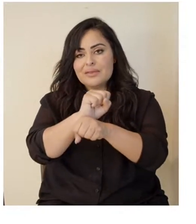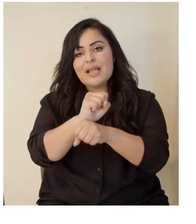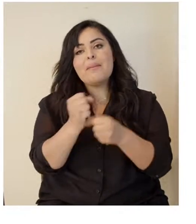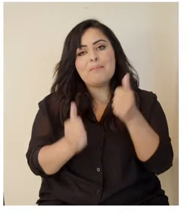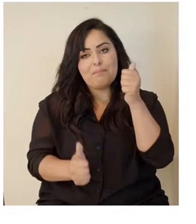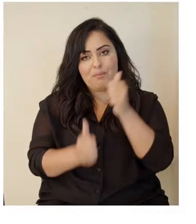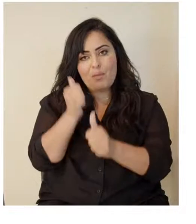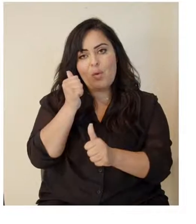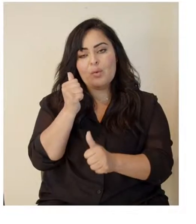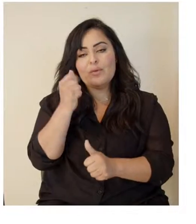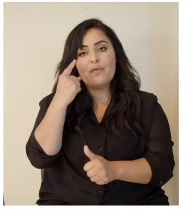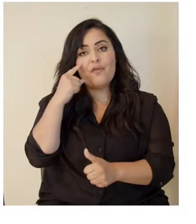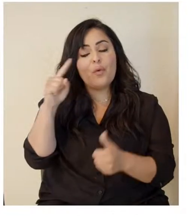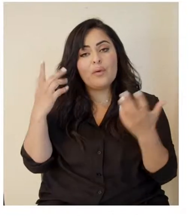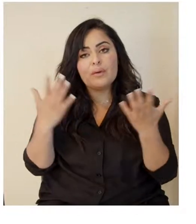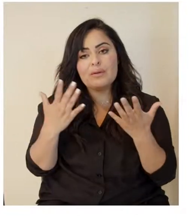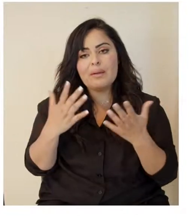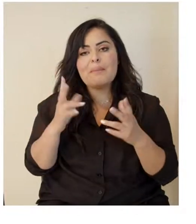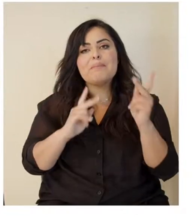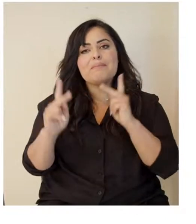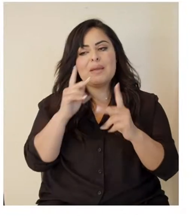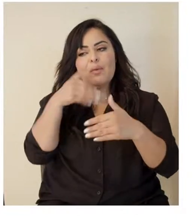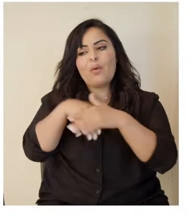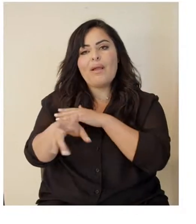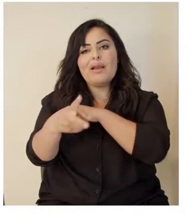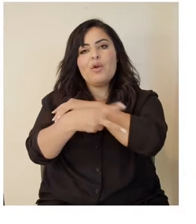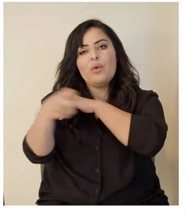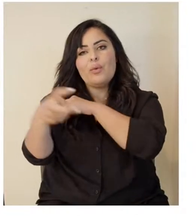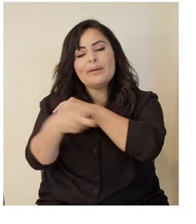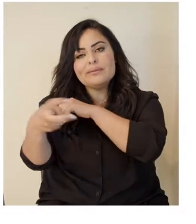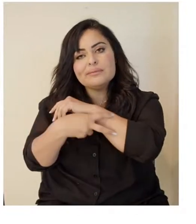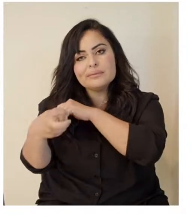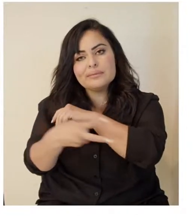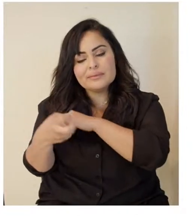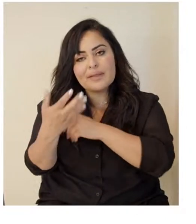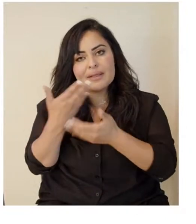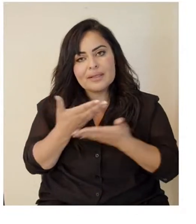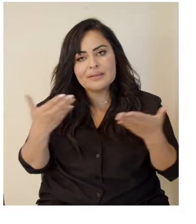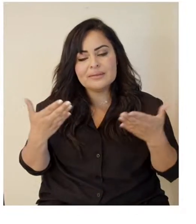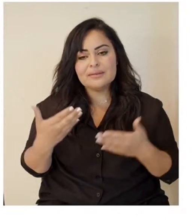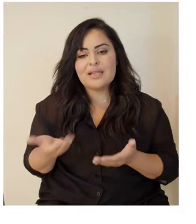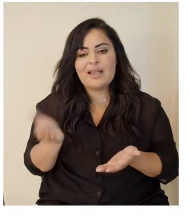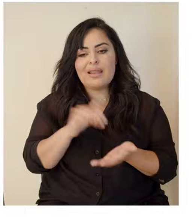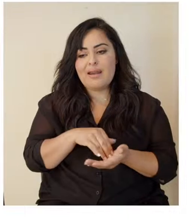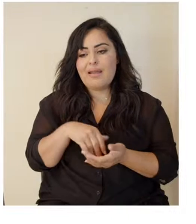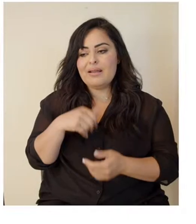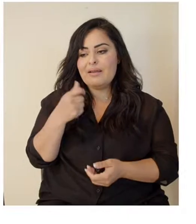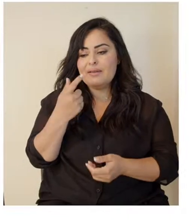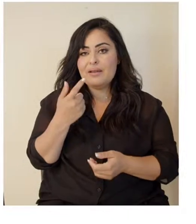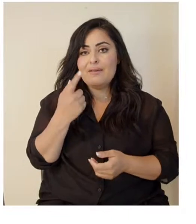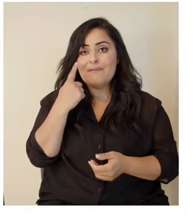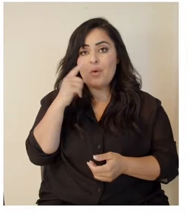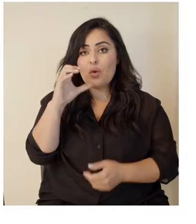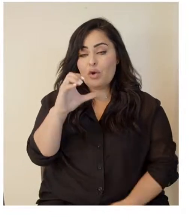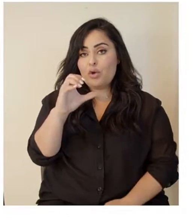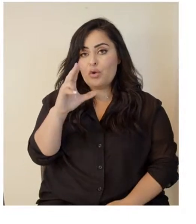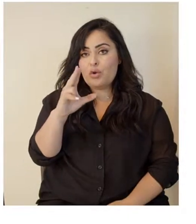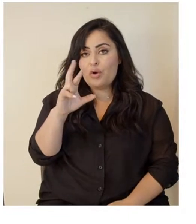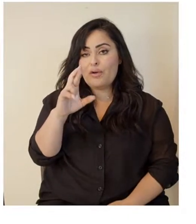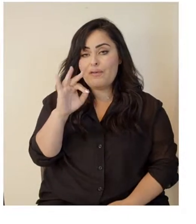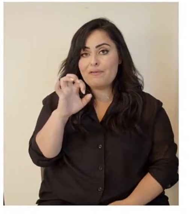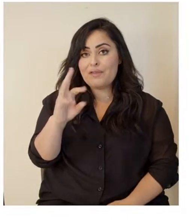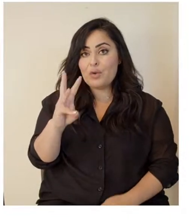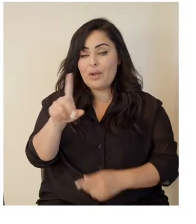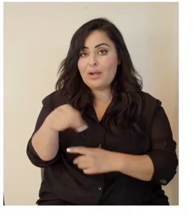Most of them are for people looting and committing burglaries. We made 4 arrests just for curfew alone. So